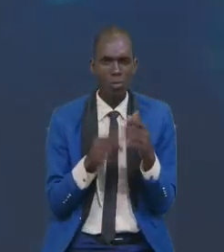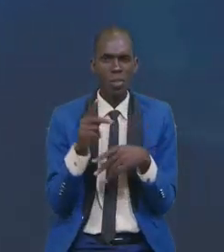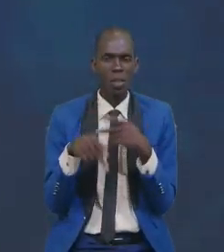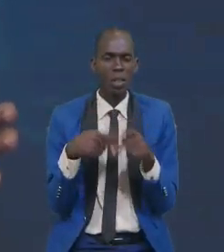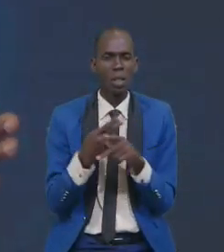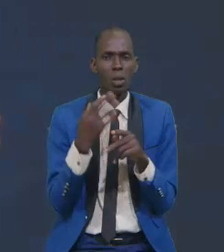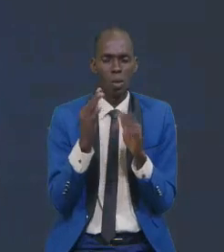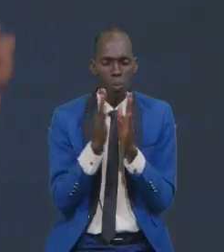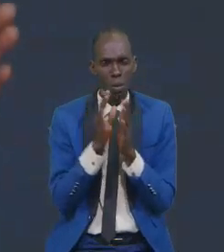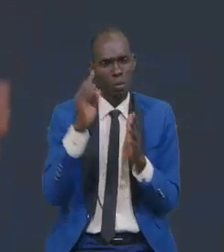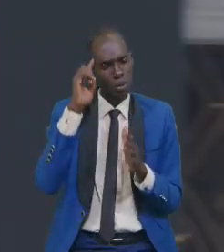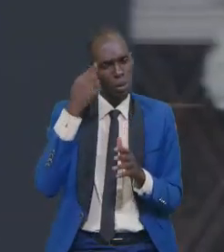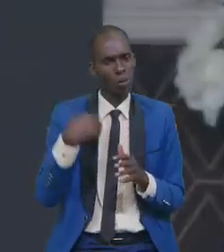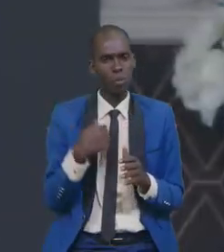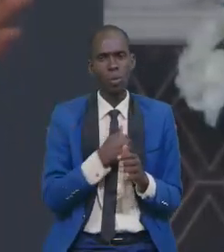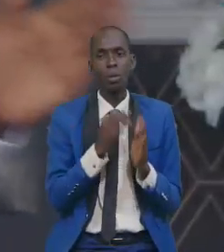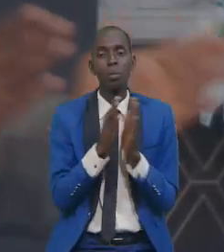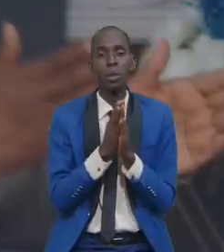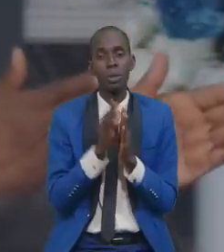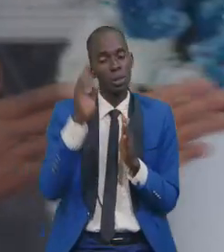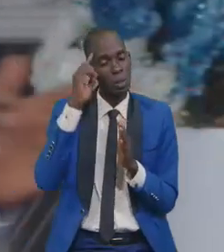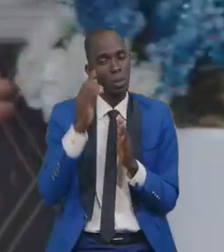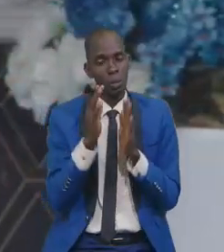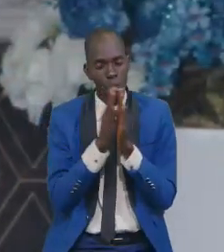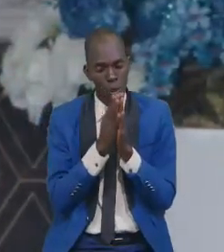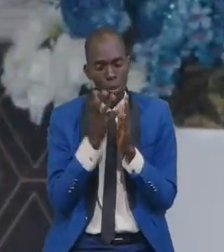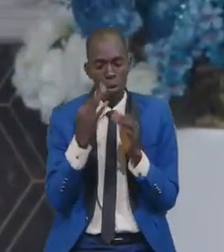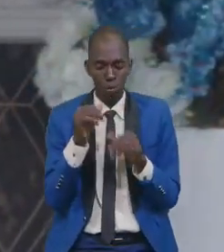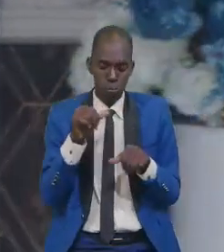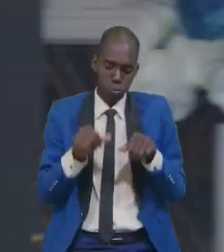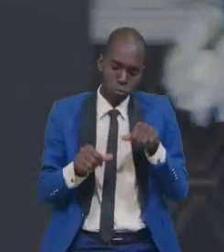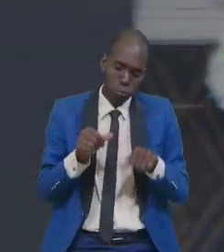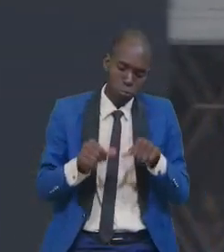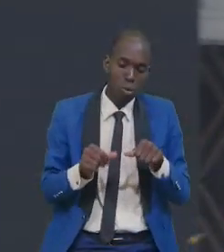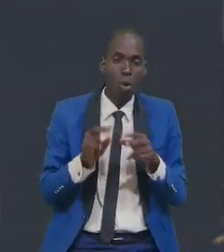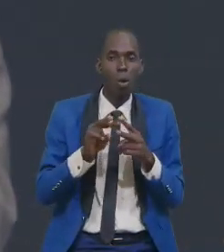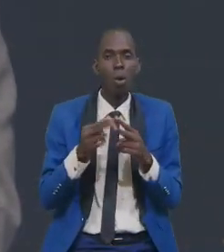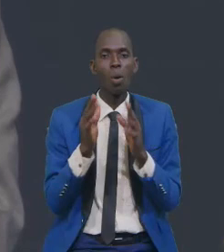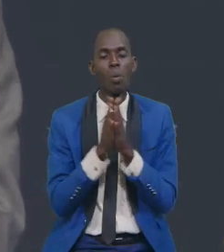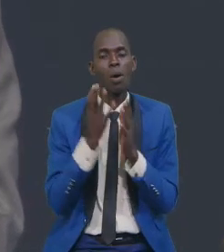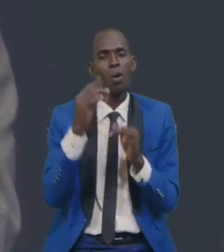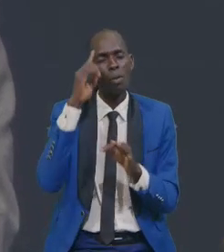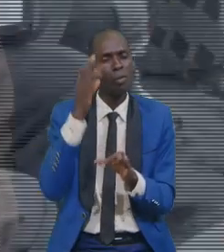think we pray? Is it prayer of doubting or the prayer of faith?